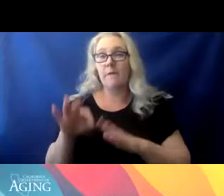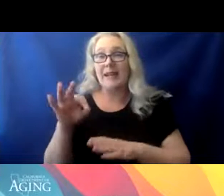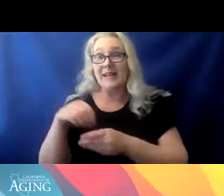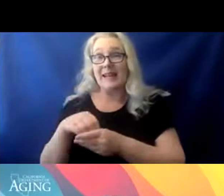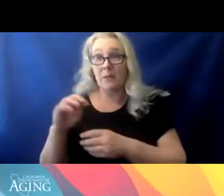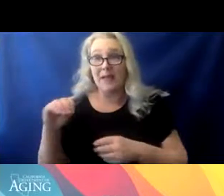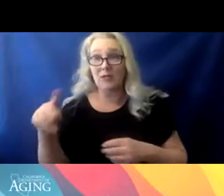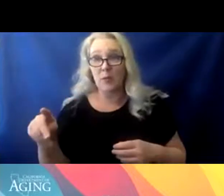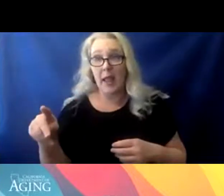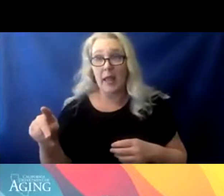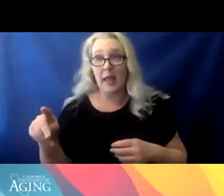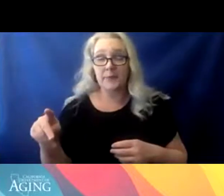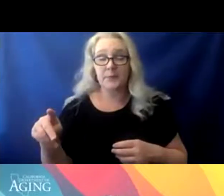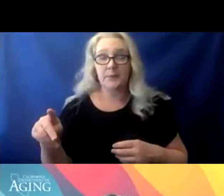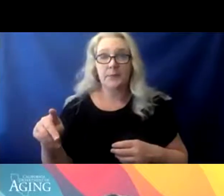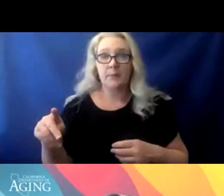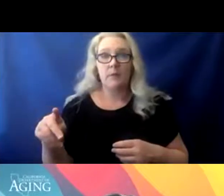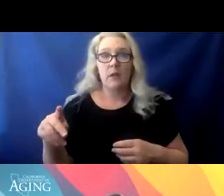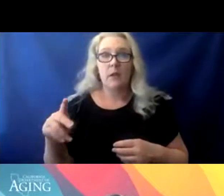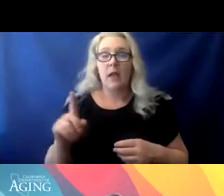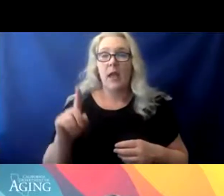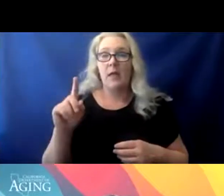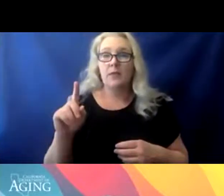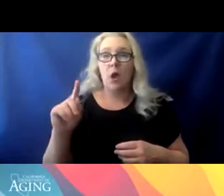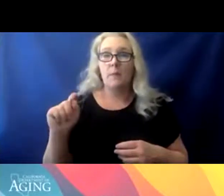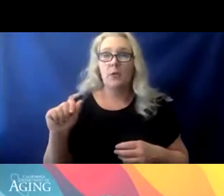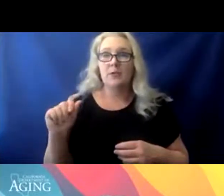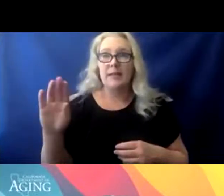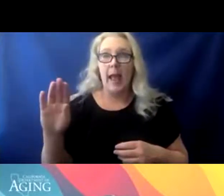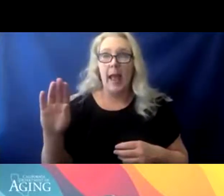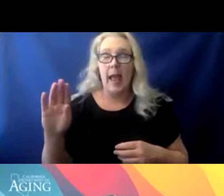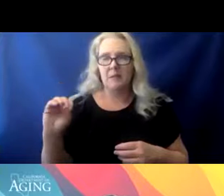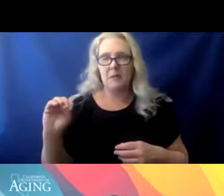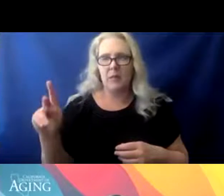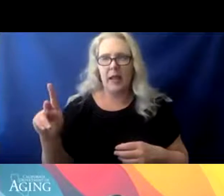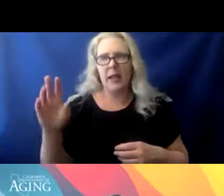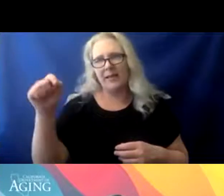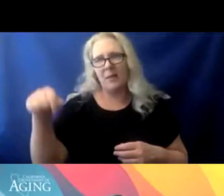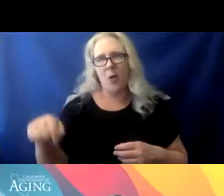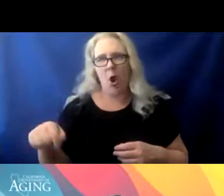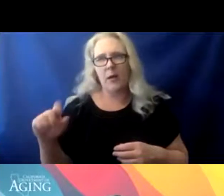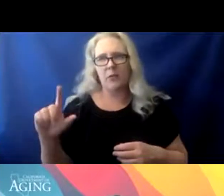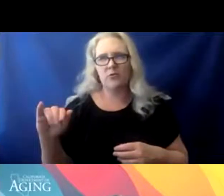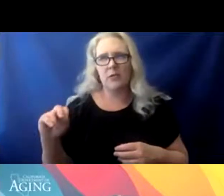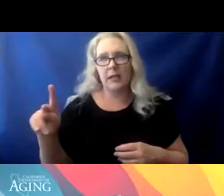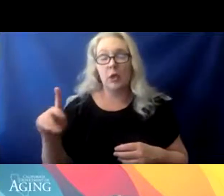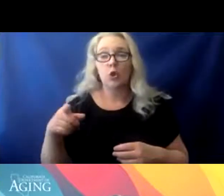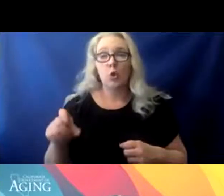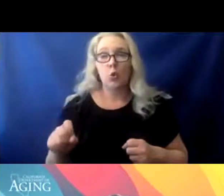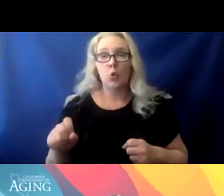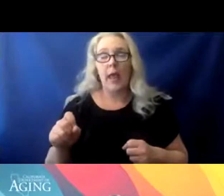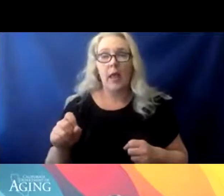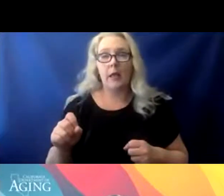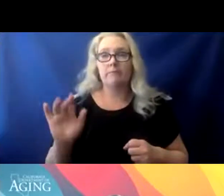see here, there's a tab at the top of the master plan, and also there's a link at the bottom of the master plan that you can go straight